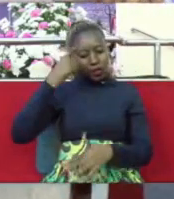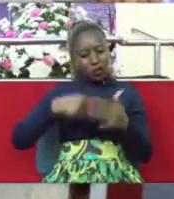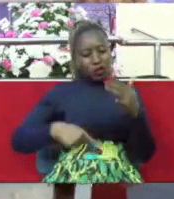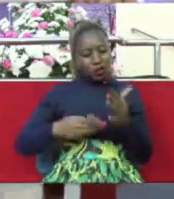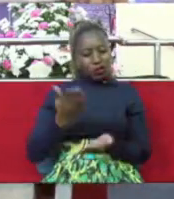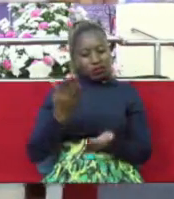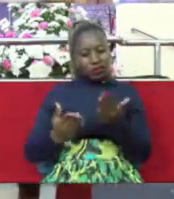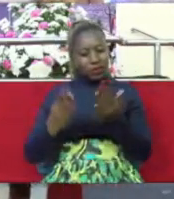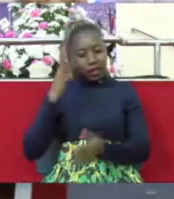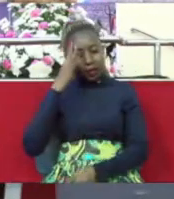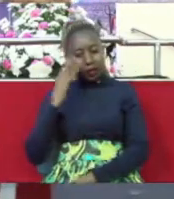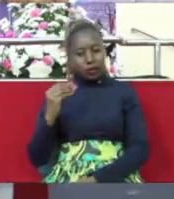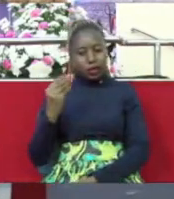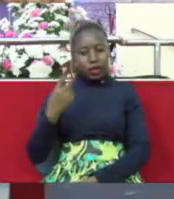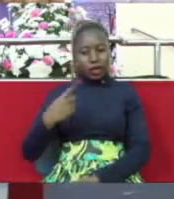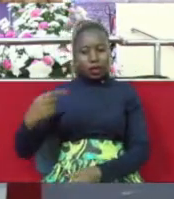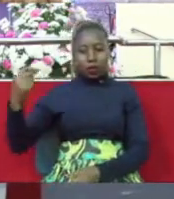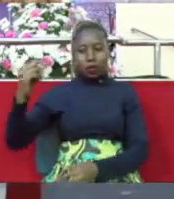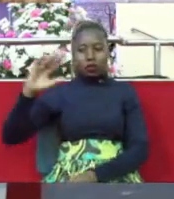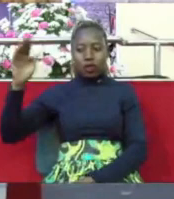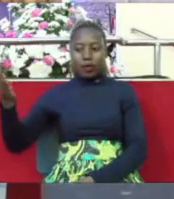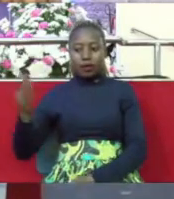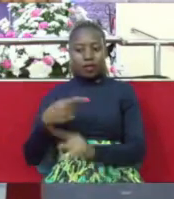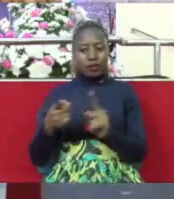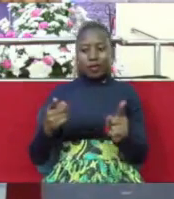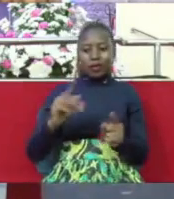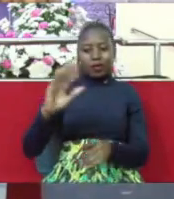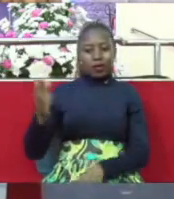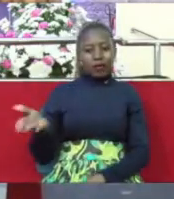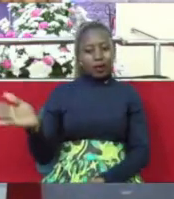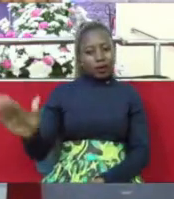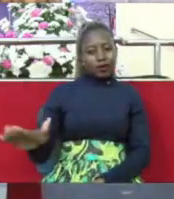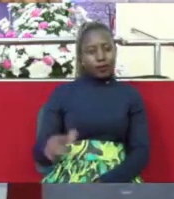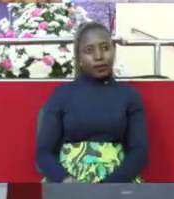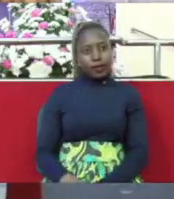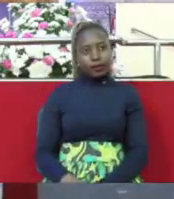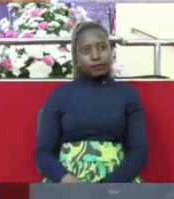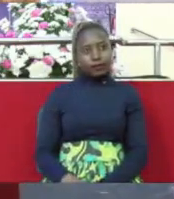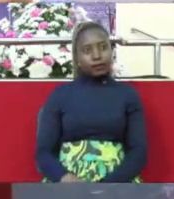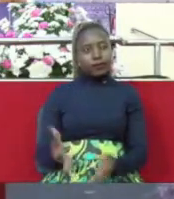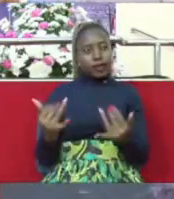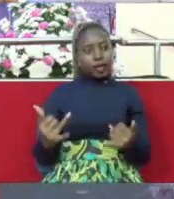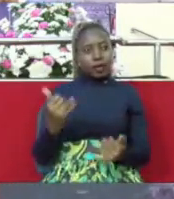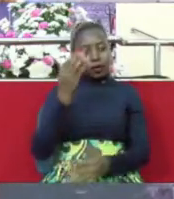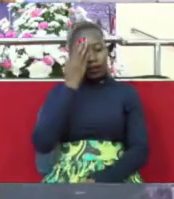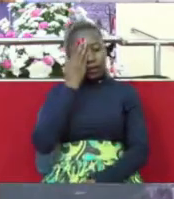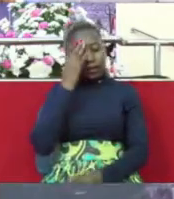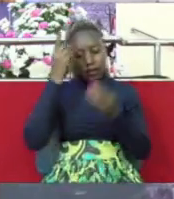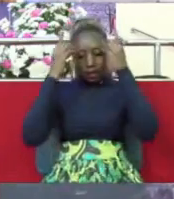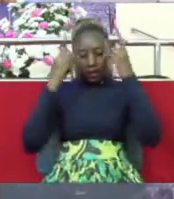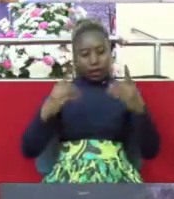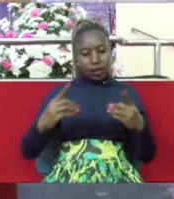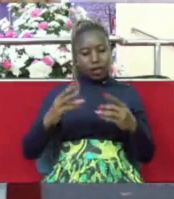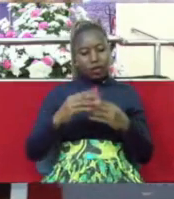up there and might not be coming back. Akafikiria labda Musa amekwea pale na huenda asirudi tena. And so they decided that they were going to create a